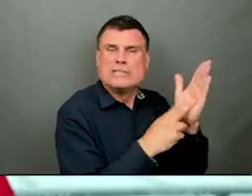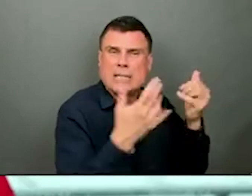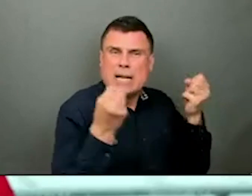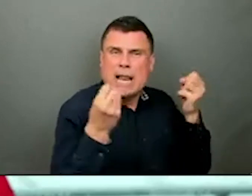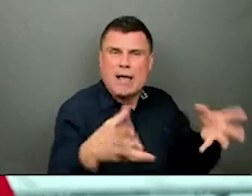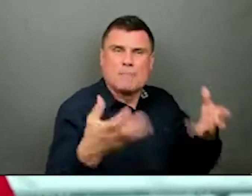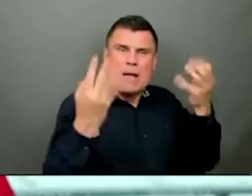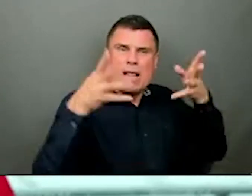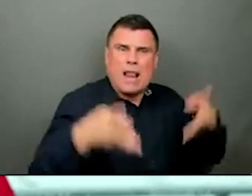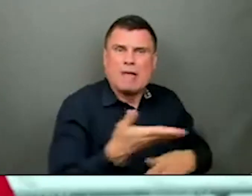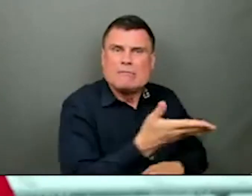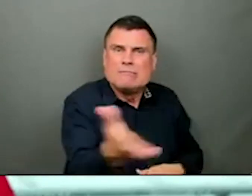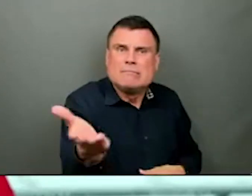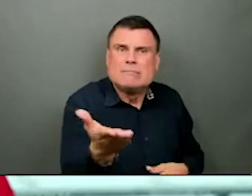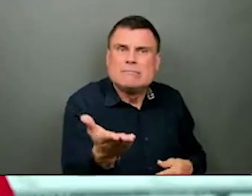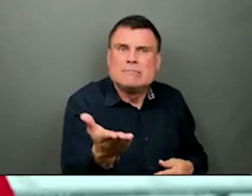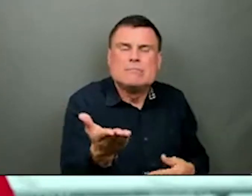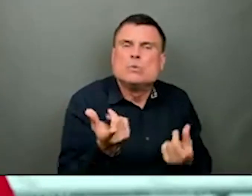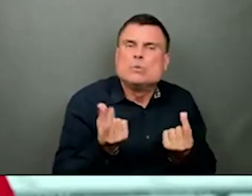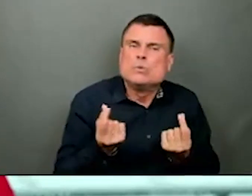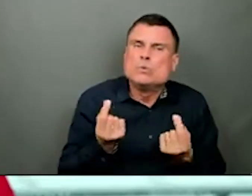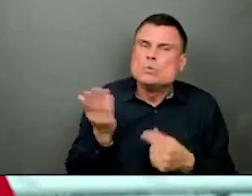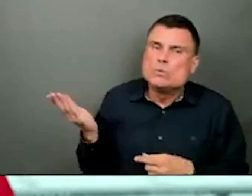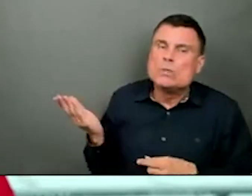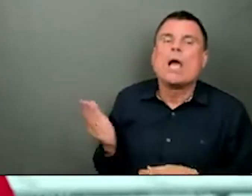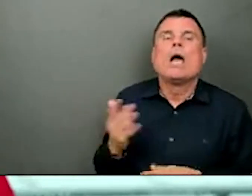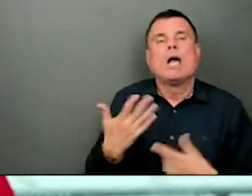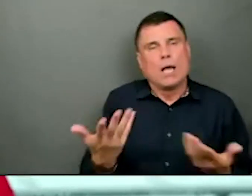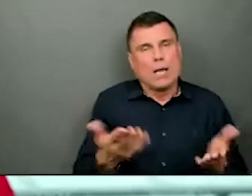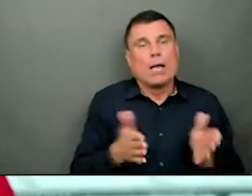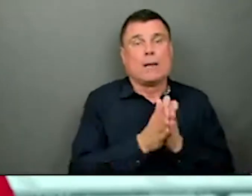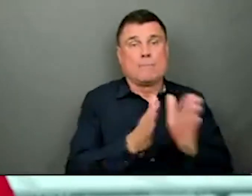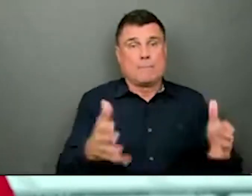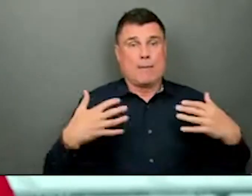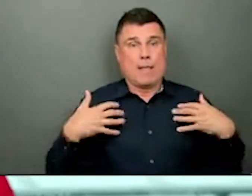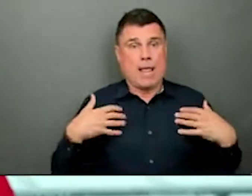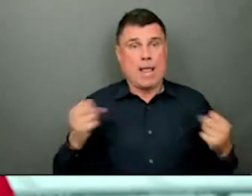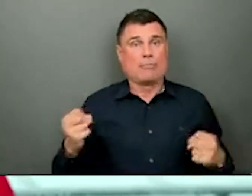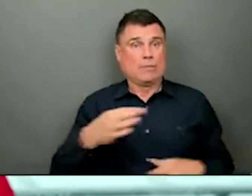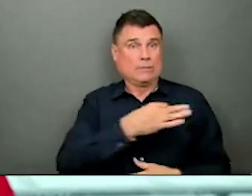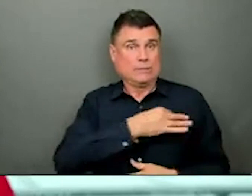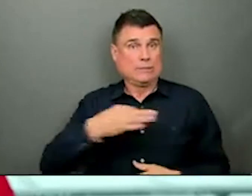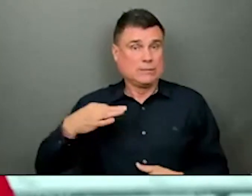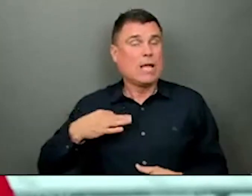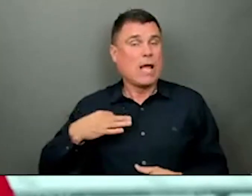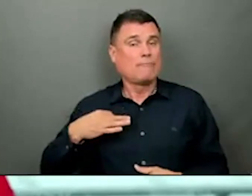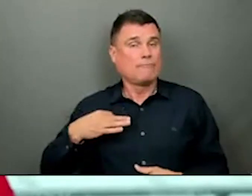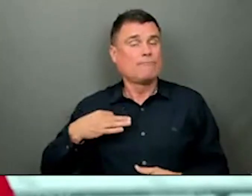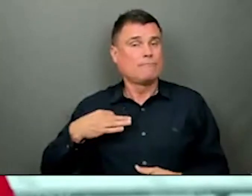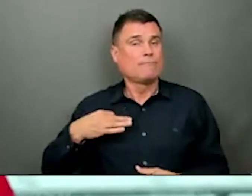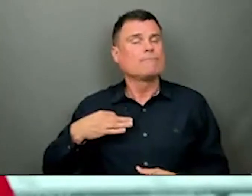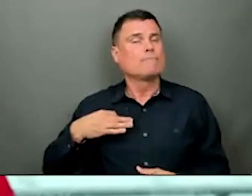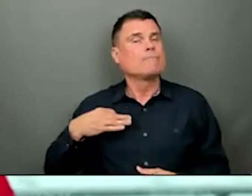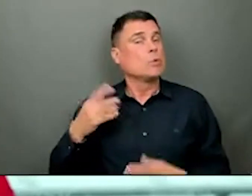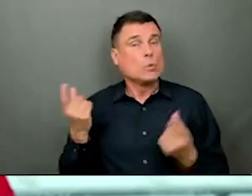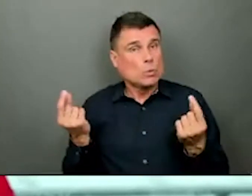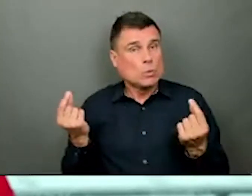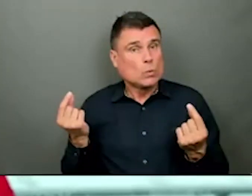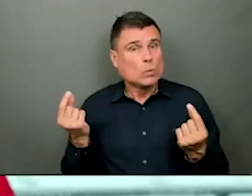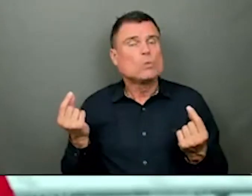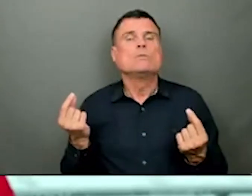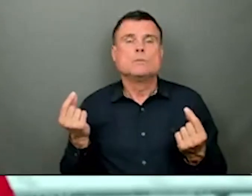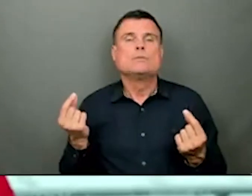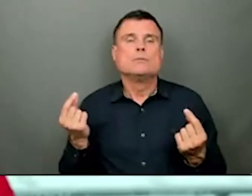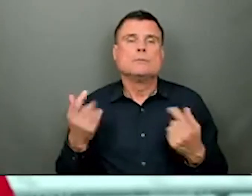of the outreach that we've been doing in different areas, whether it's through workplaces, through community groups,